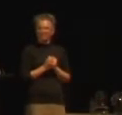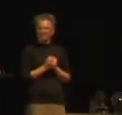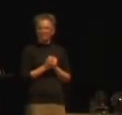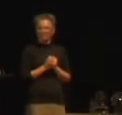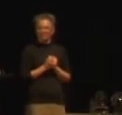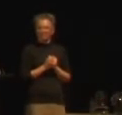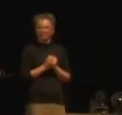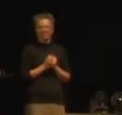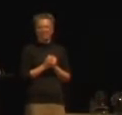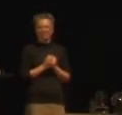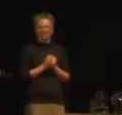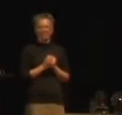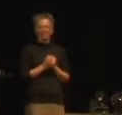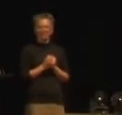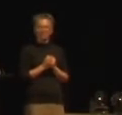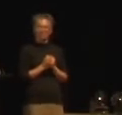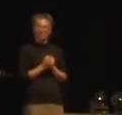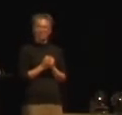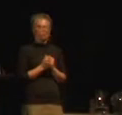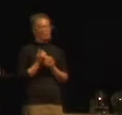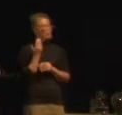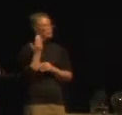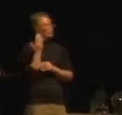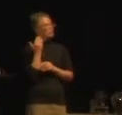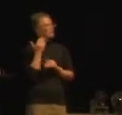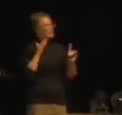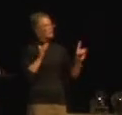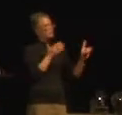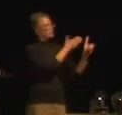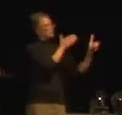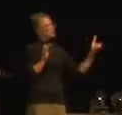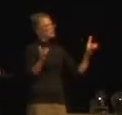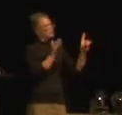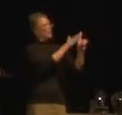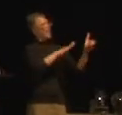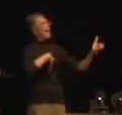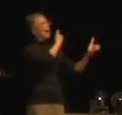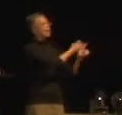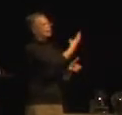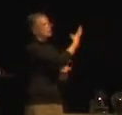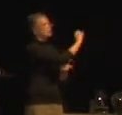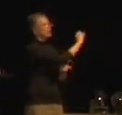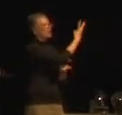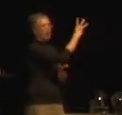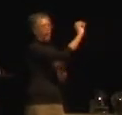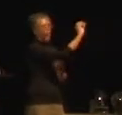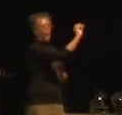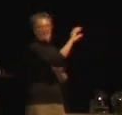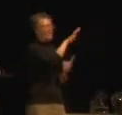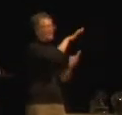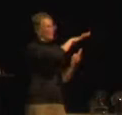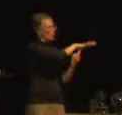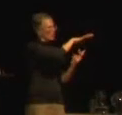As you may be aware, the library has recently released its strategic directions to 2030. The library identified three strategic